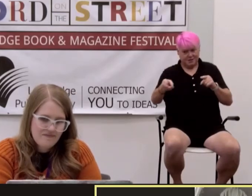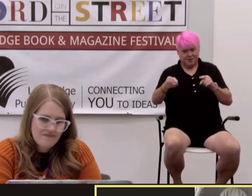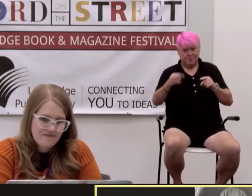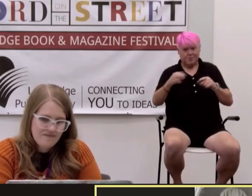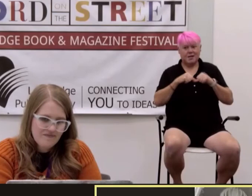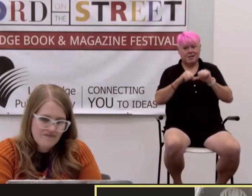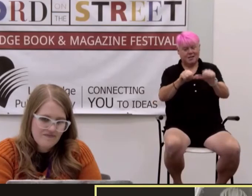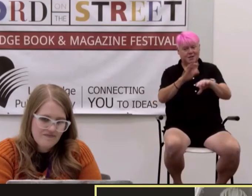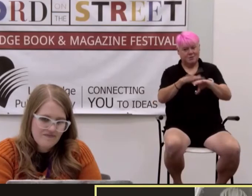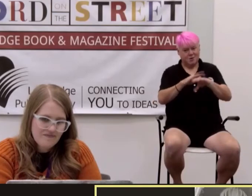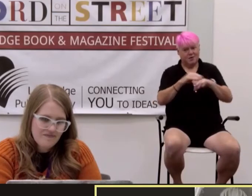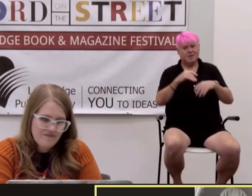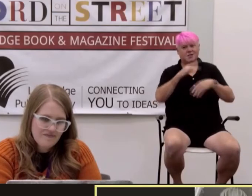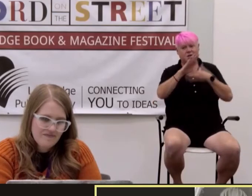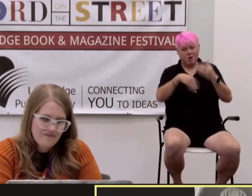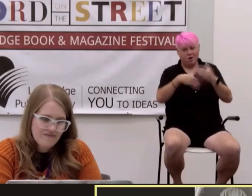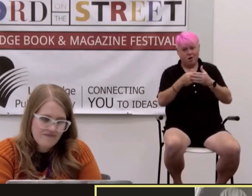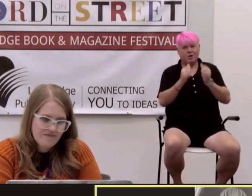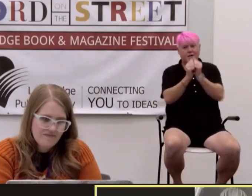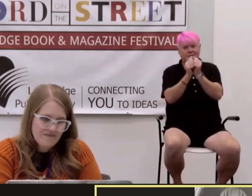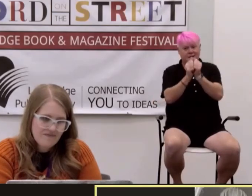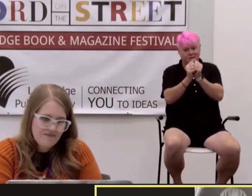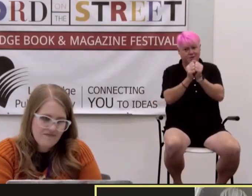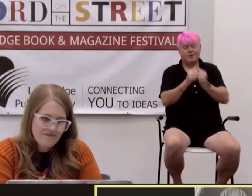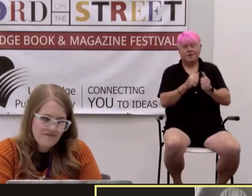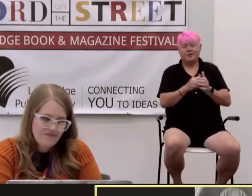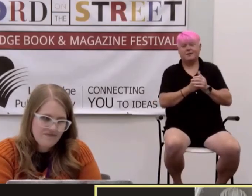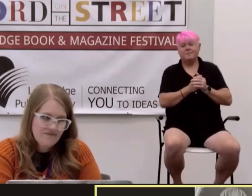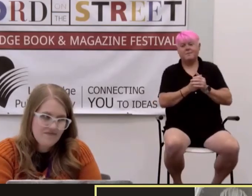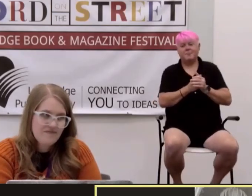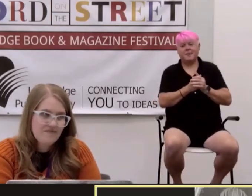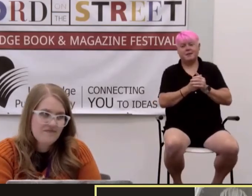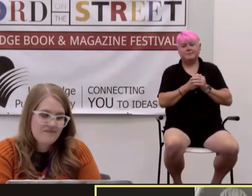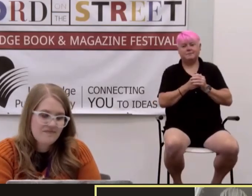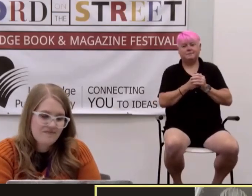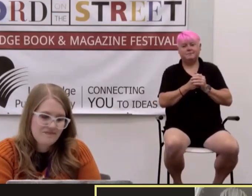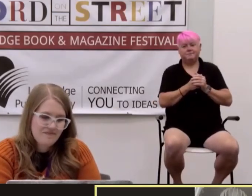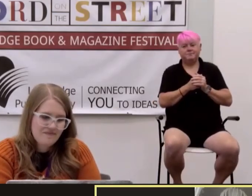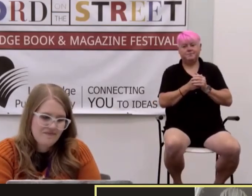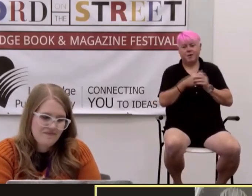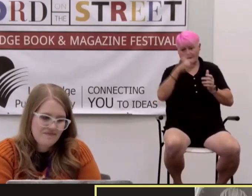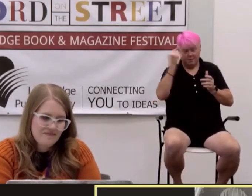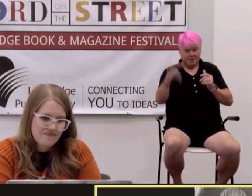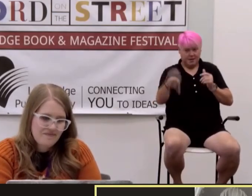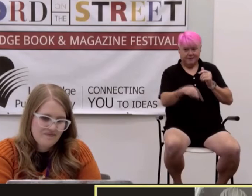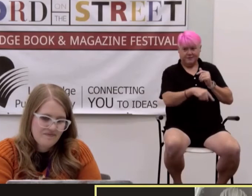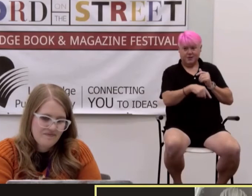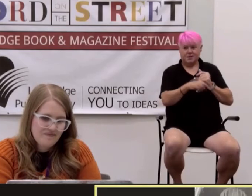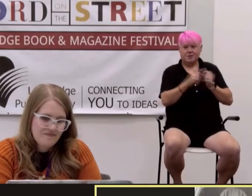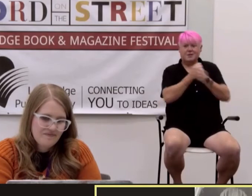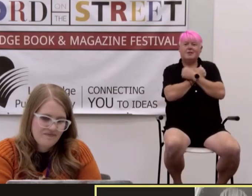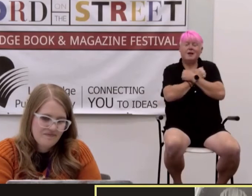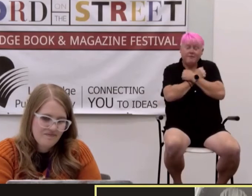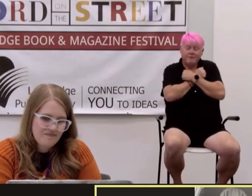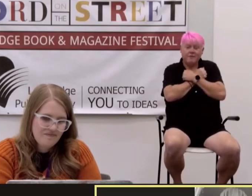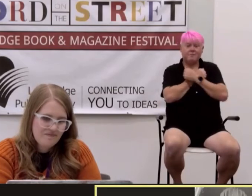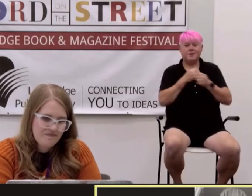the knowledge bundles for sure, like Jen said, but we got to move on. Blackfoot, love them.